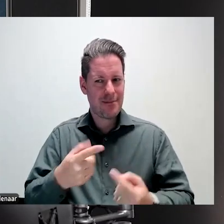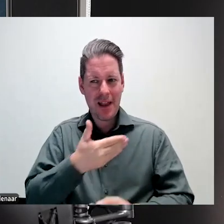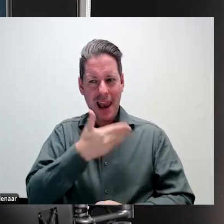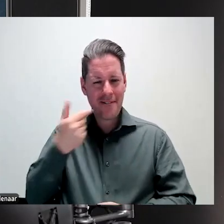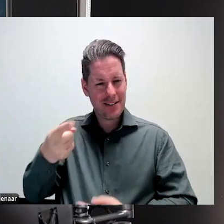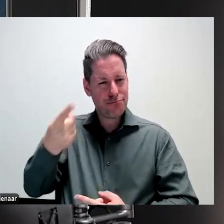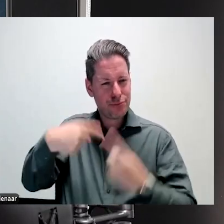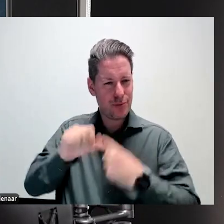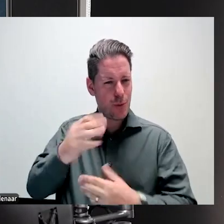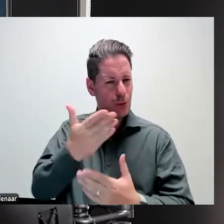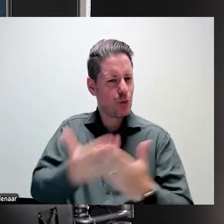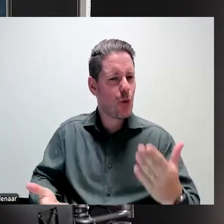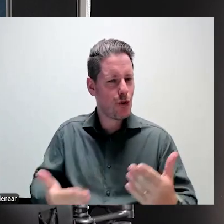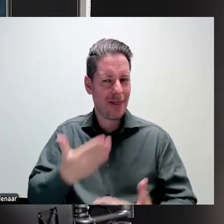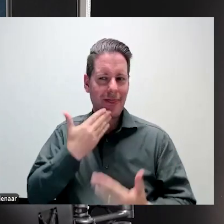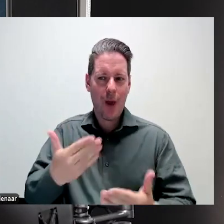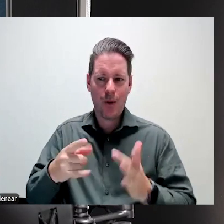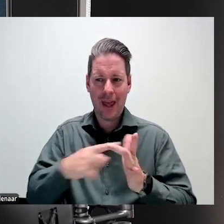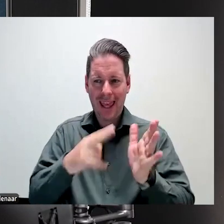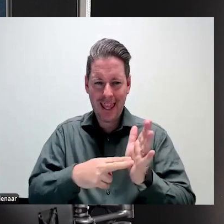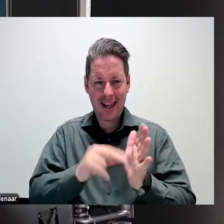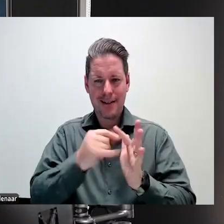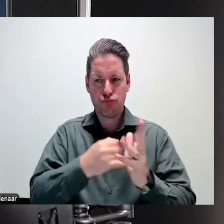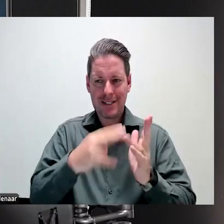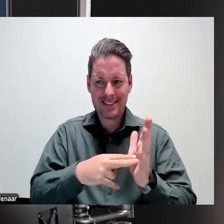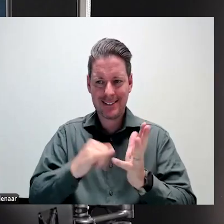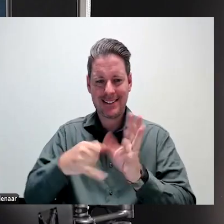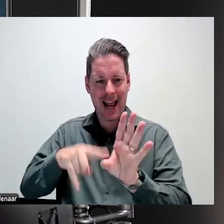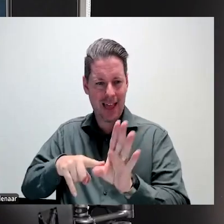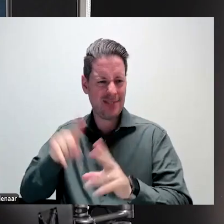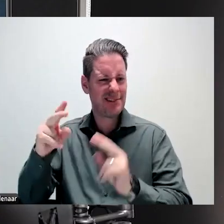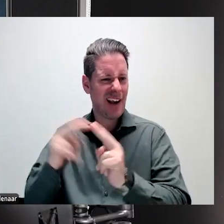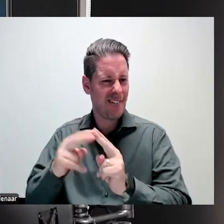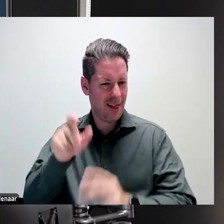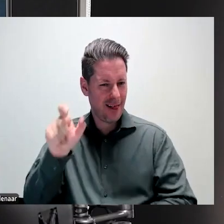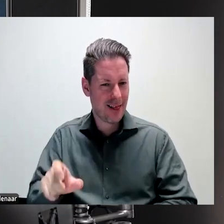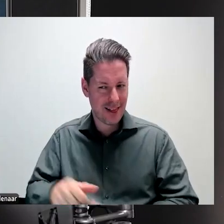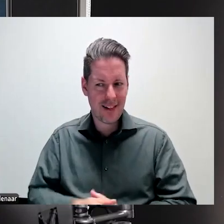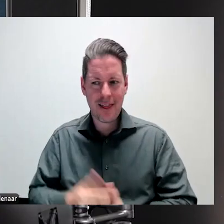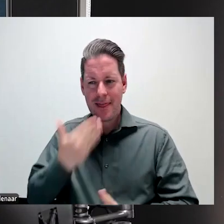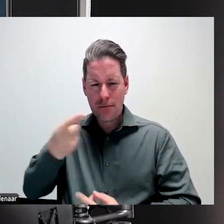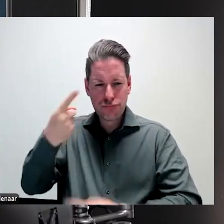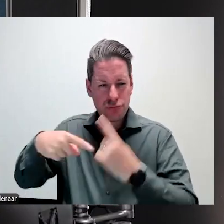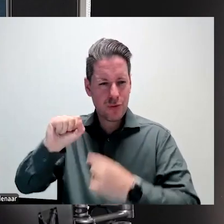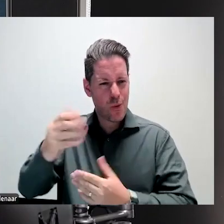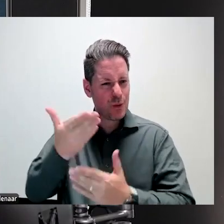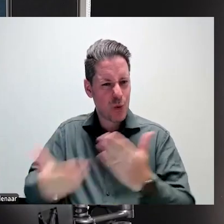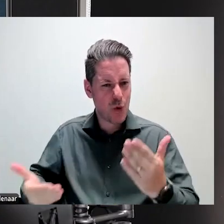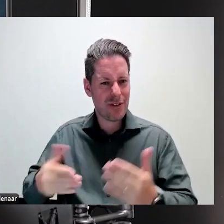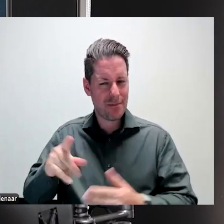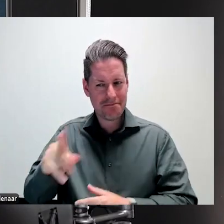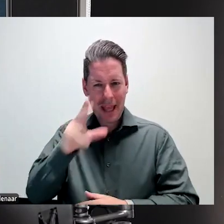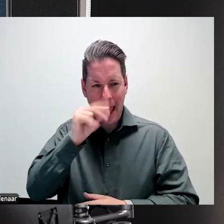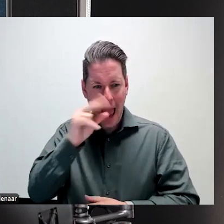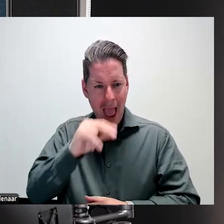connection. Ian Preston Stanley from Townsville, thanks for your time today and for sharing the story of your young friendship, and maybe